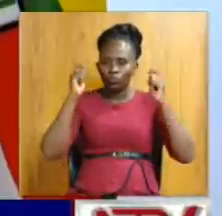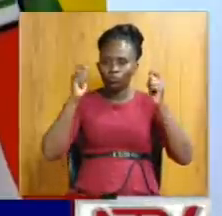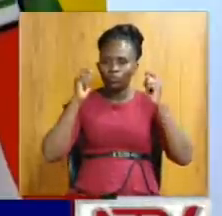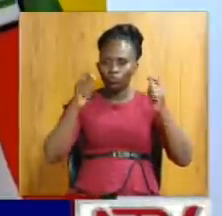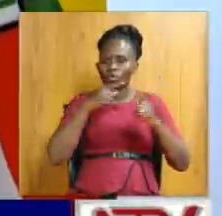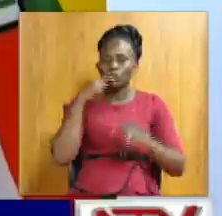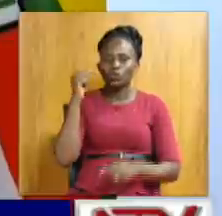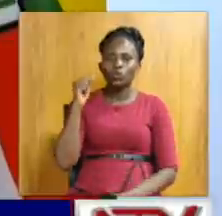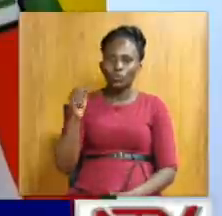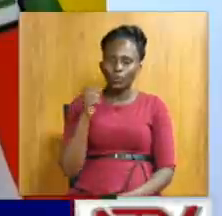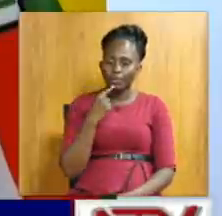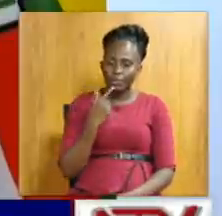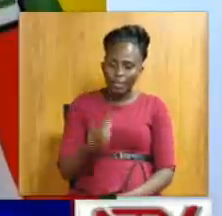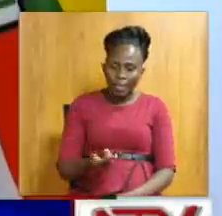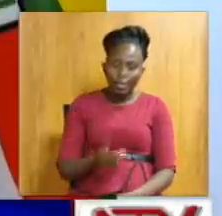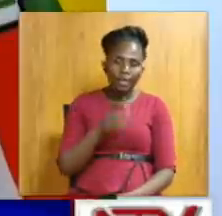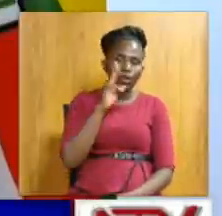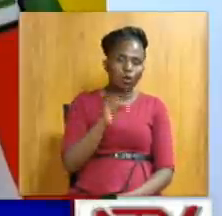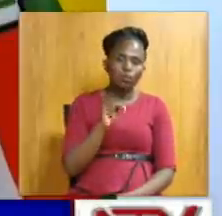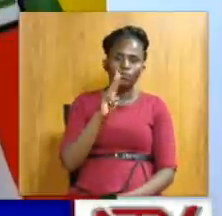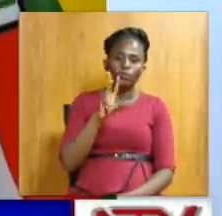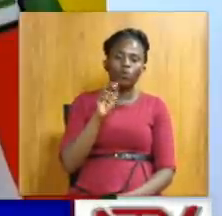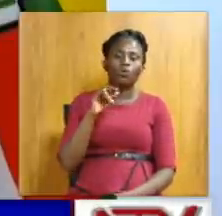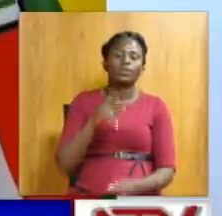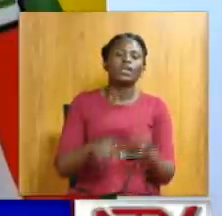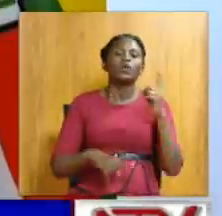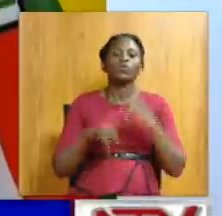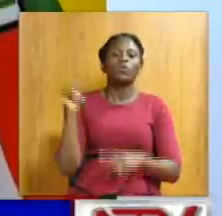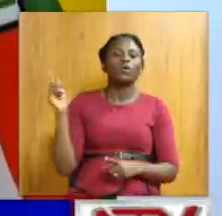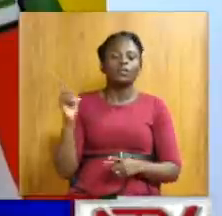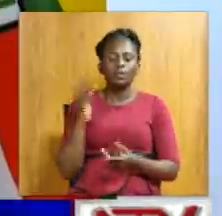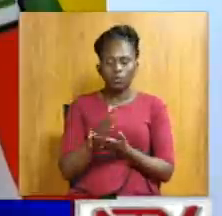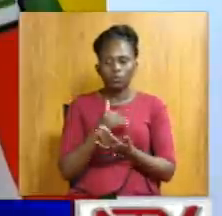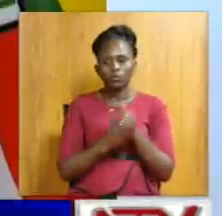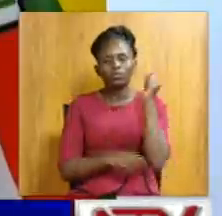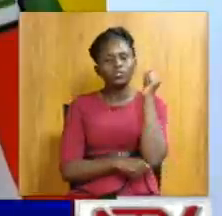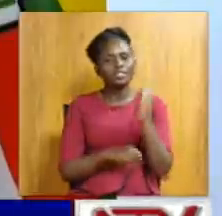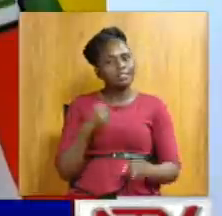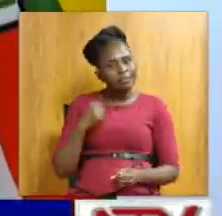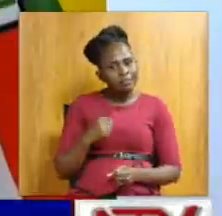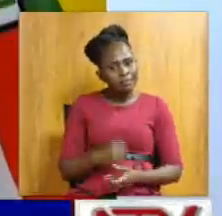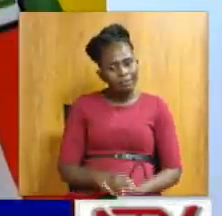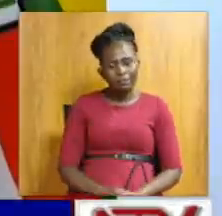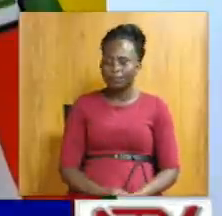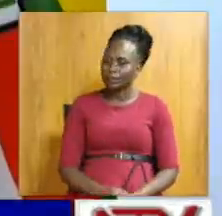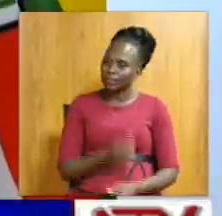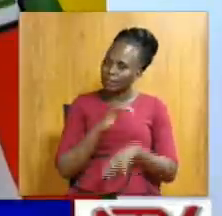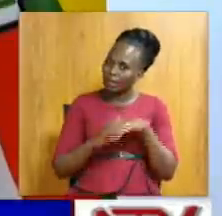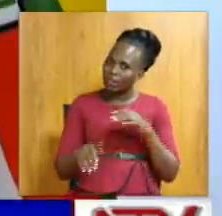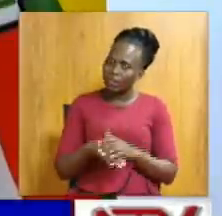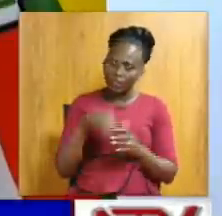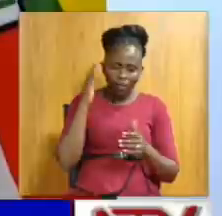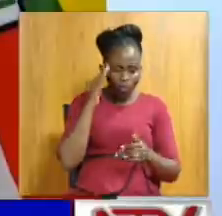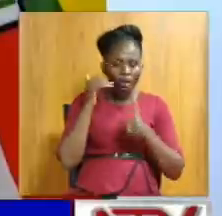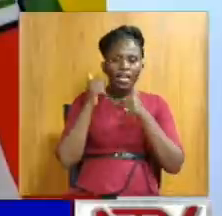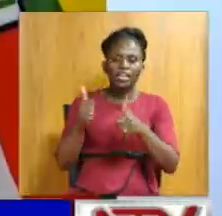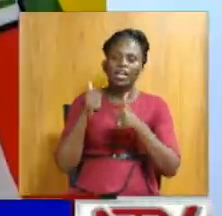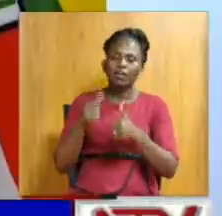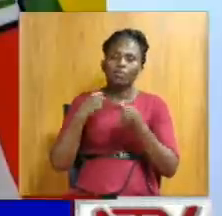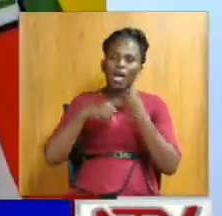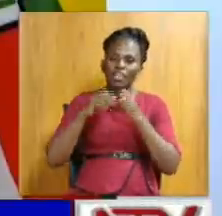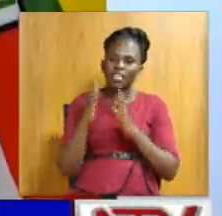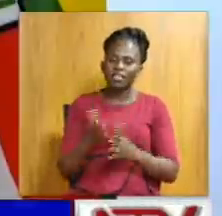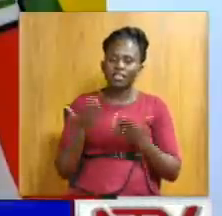that Mwange of NRM had won by cheating. I did not know that NRM actors had enough energy to